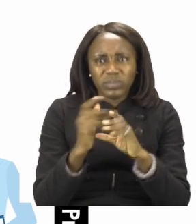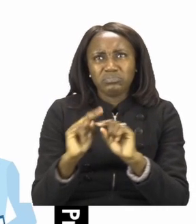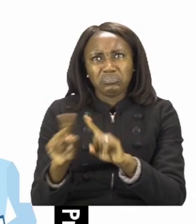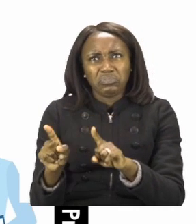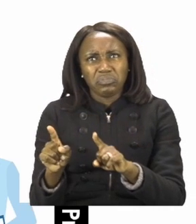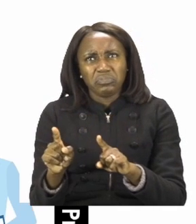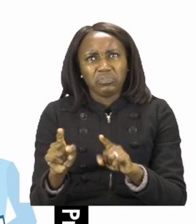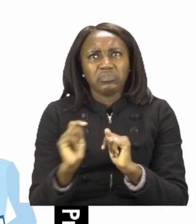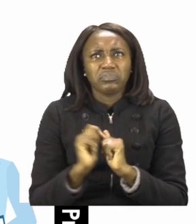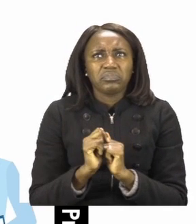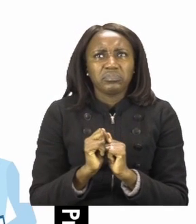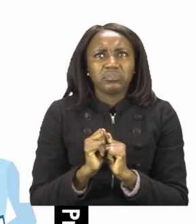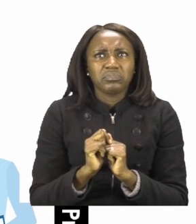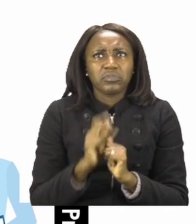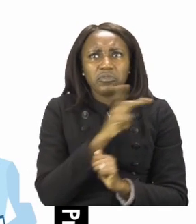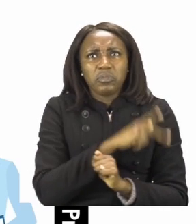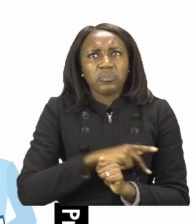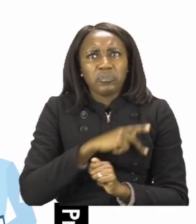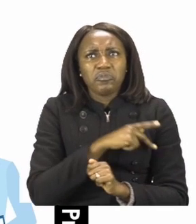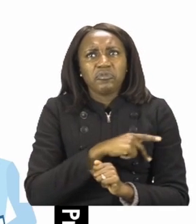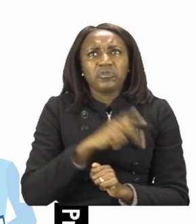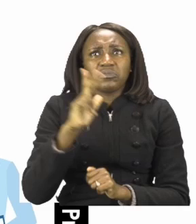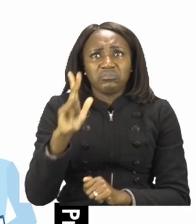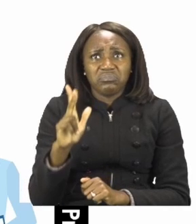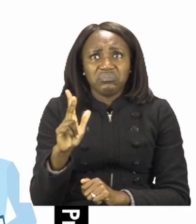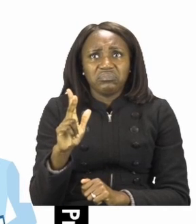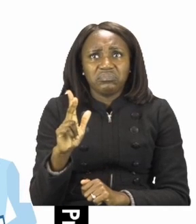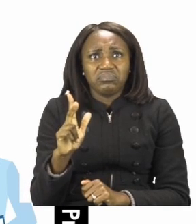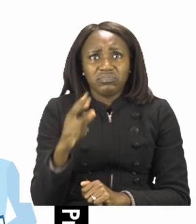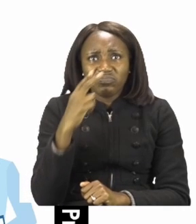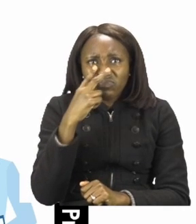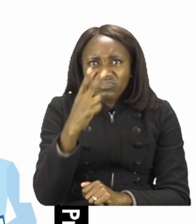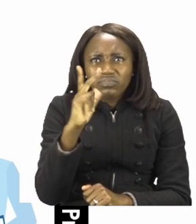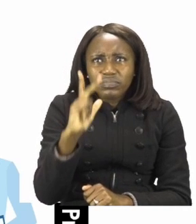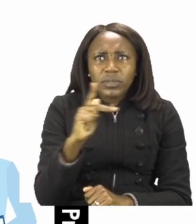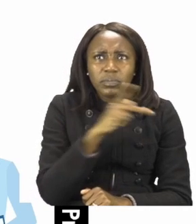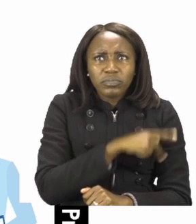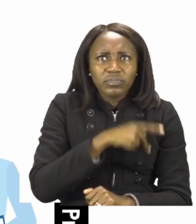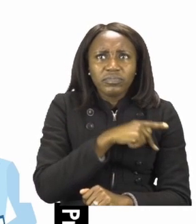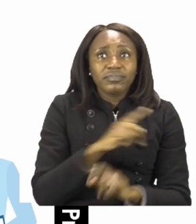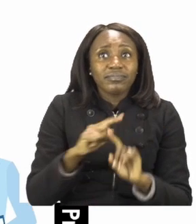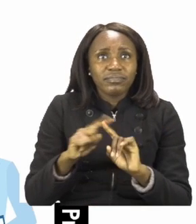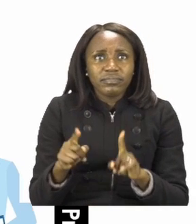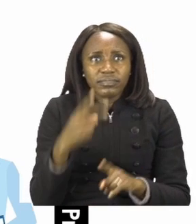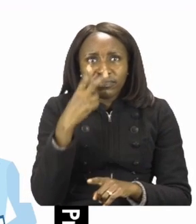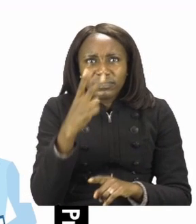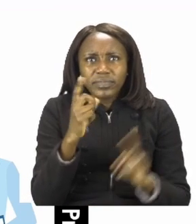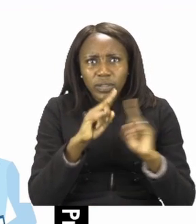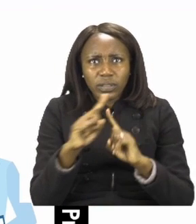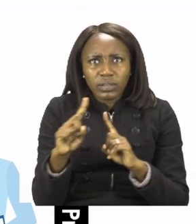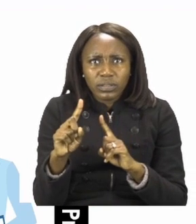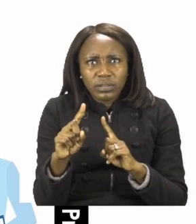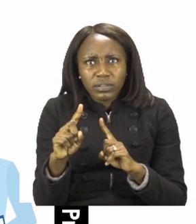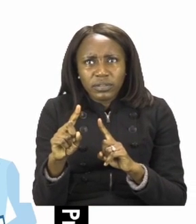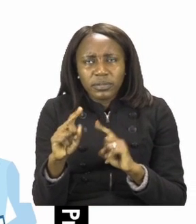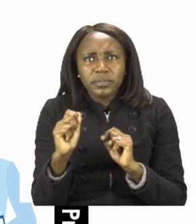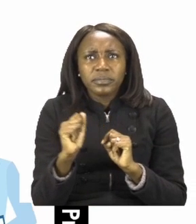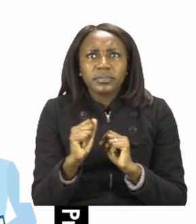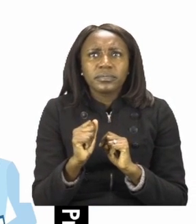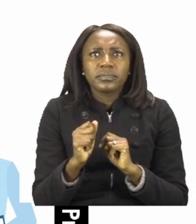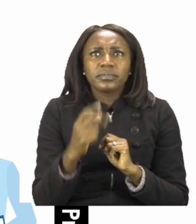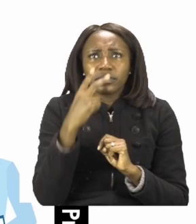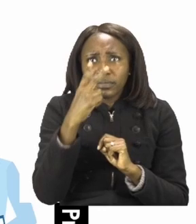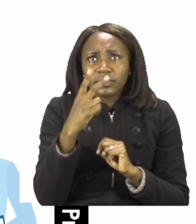people. Now, all the people you can see there have a profession. I can see a teacher. I can see